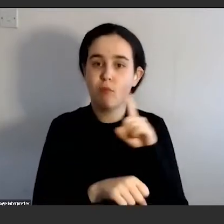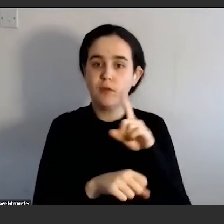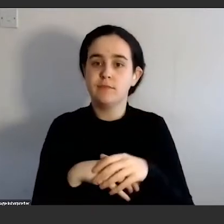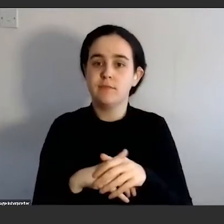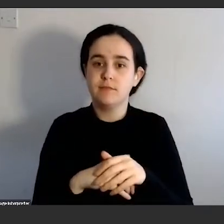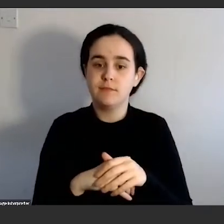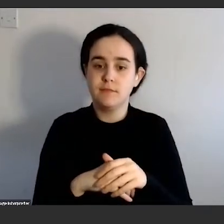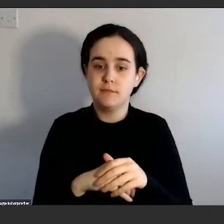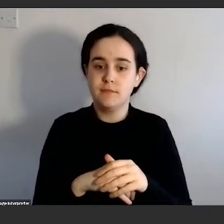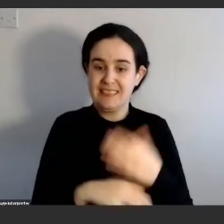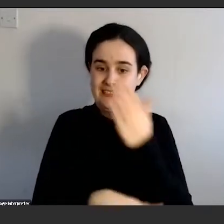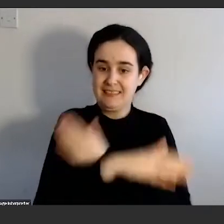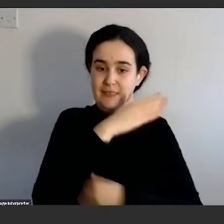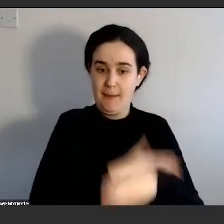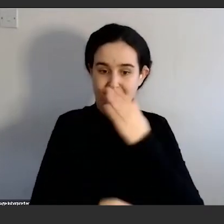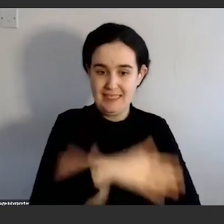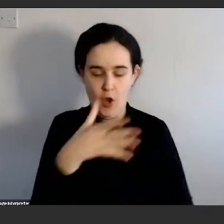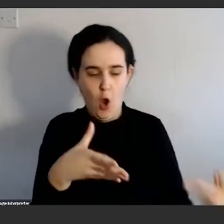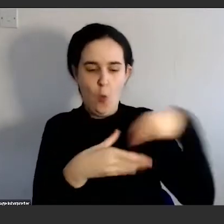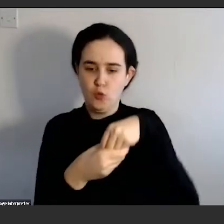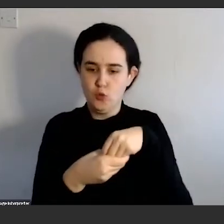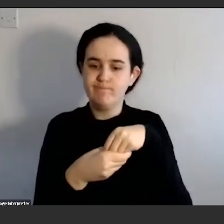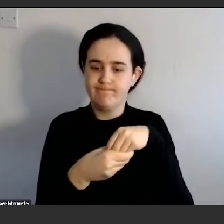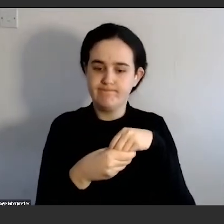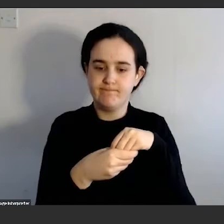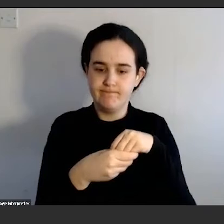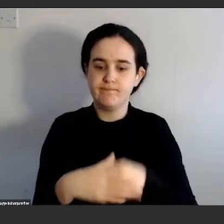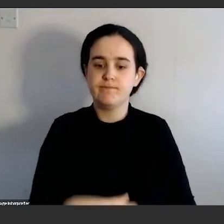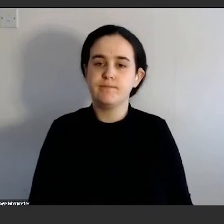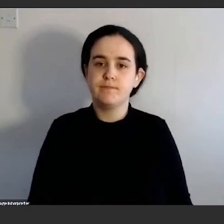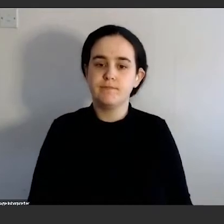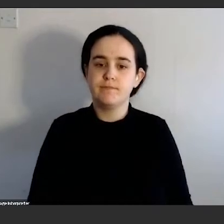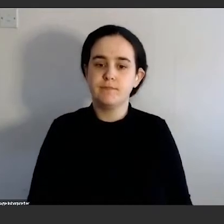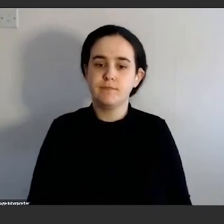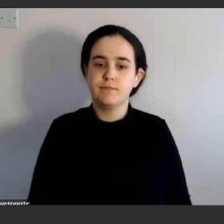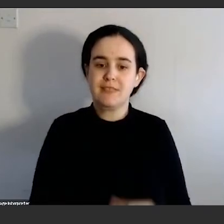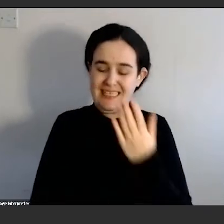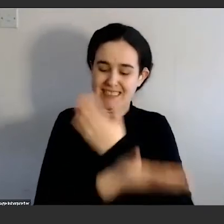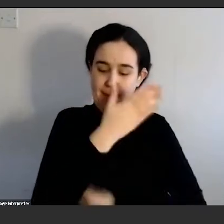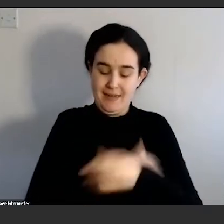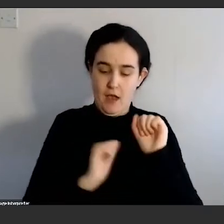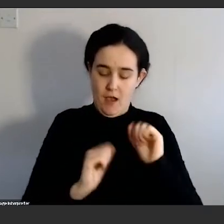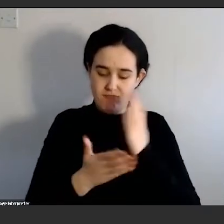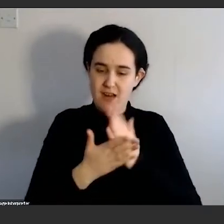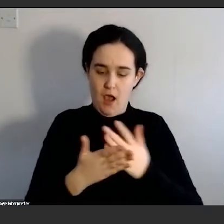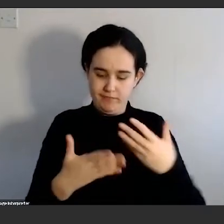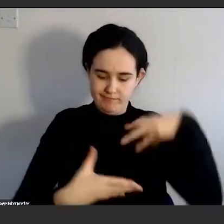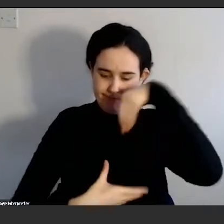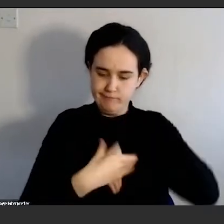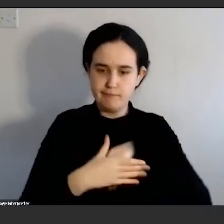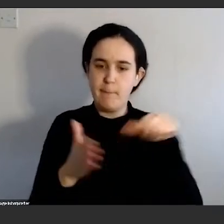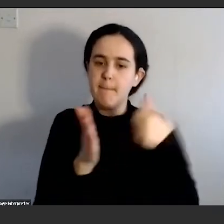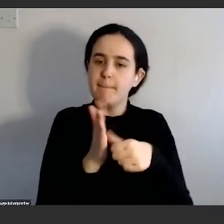Persons with disabilities contribute to the diversity of our communities. Many of us